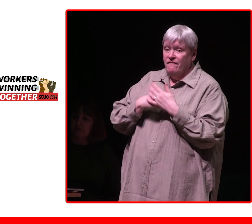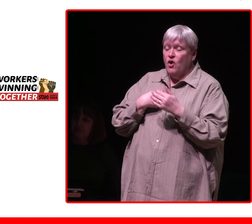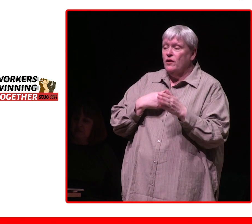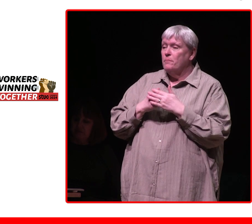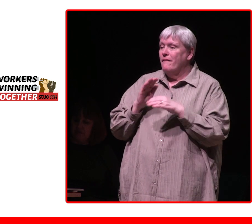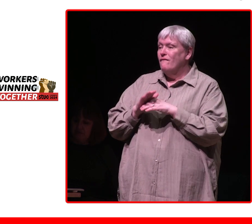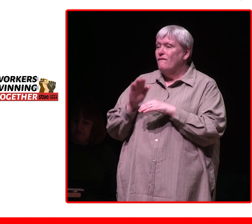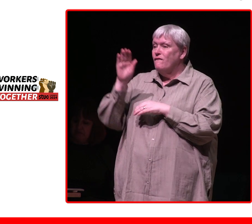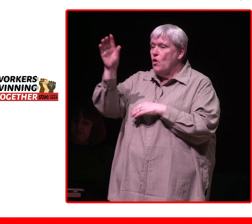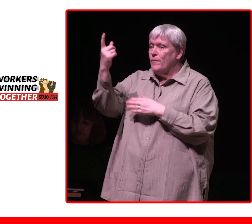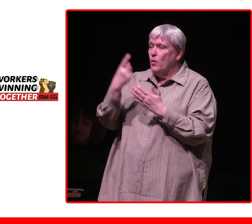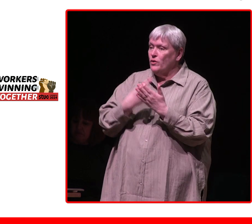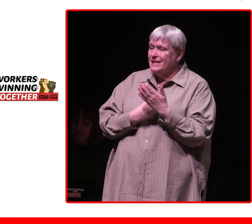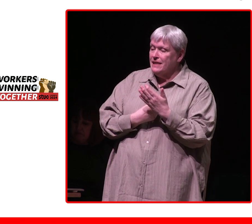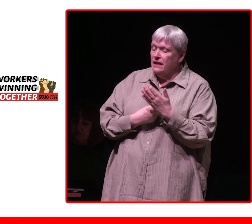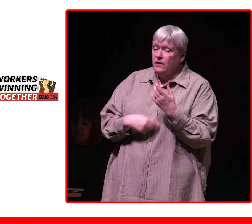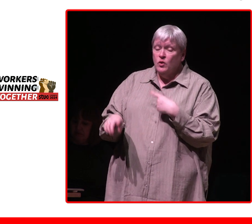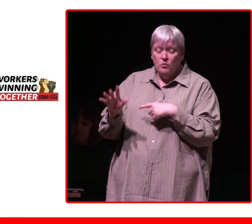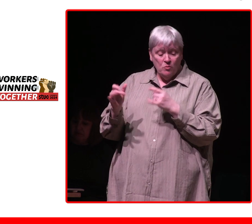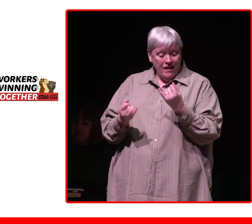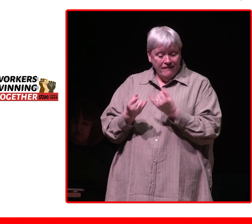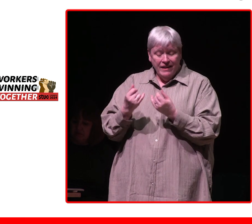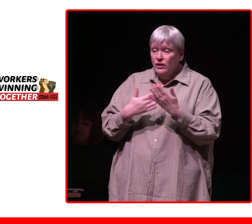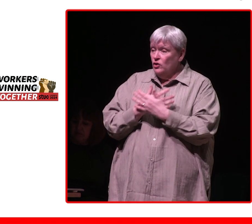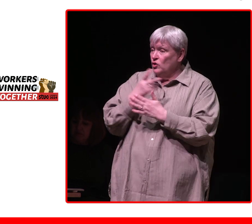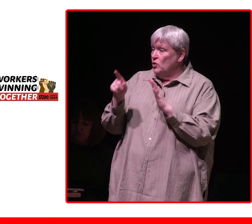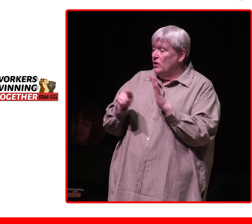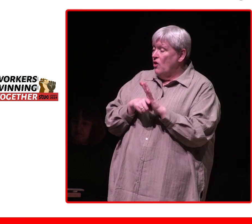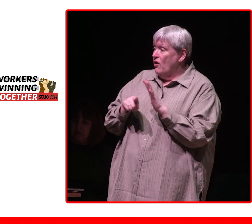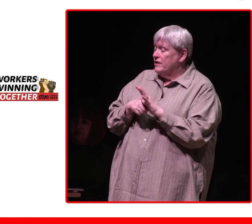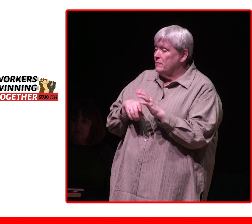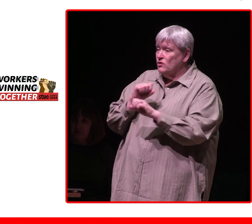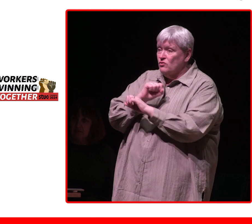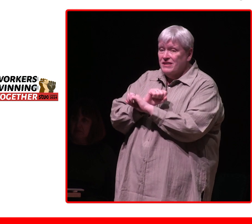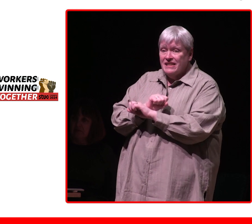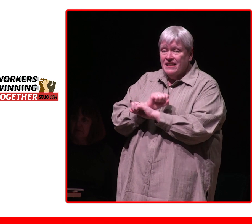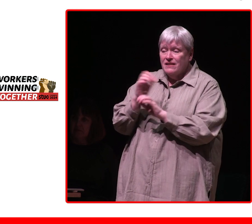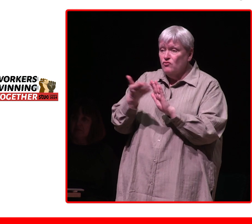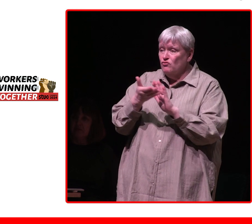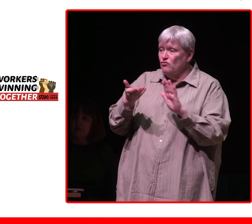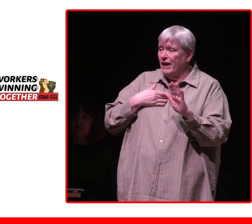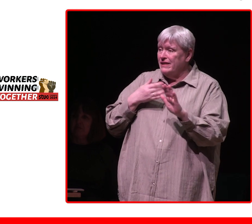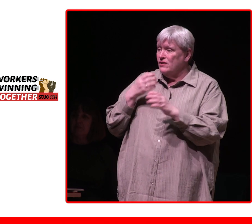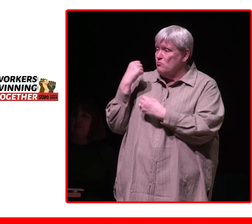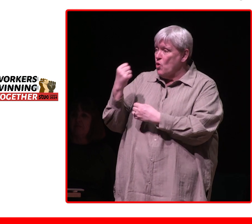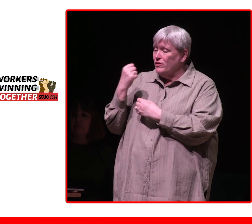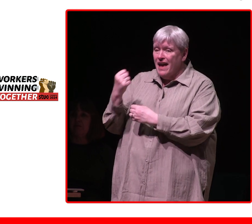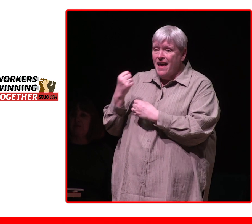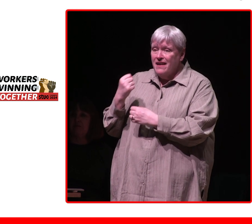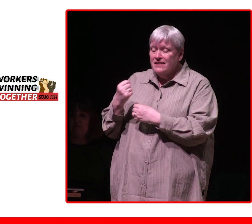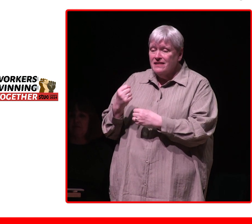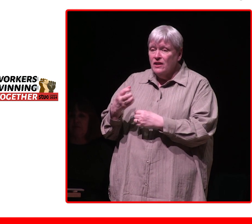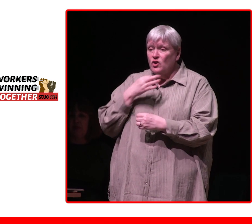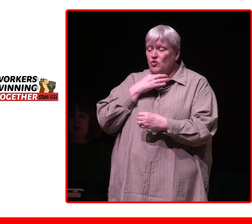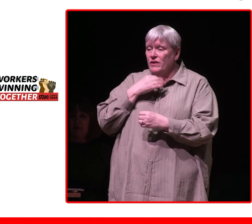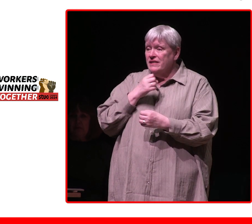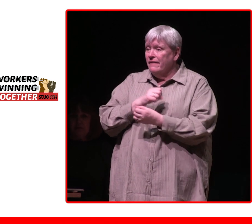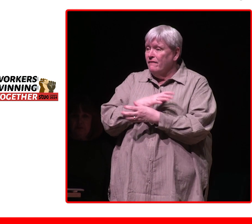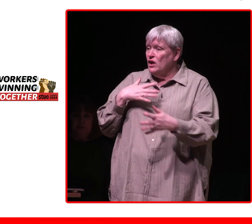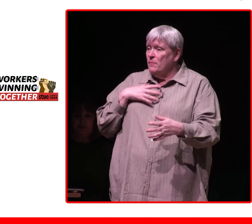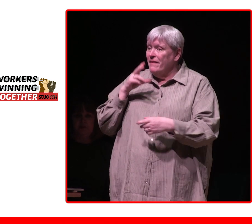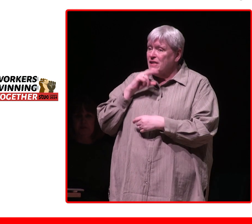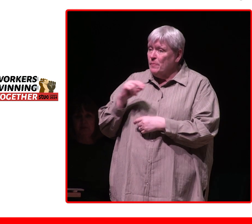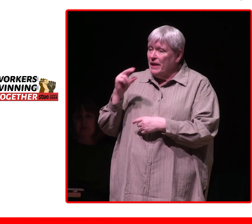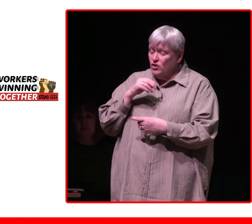policy. We are fighting new laws which restrict rights to protest and risk censoring freedom of speech.